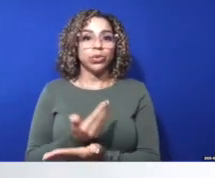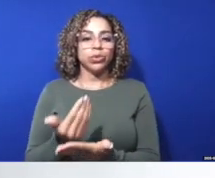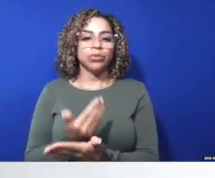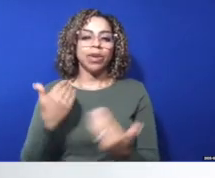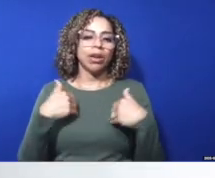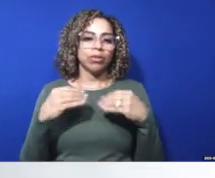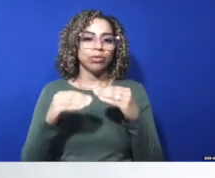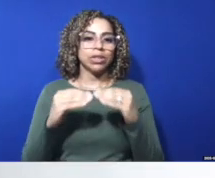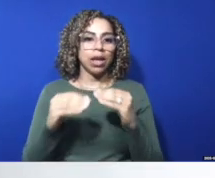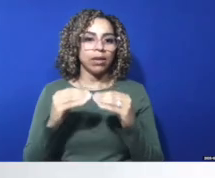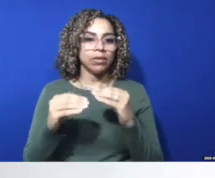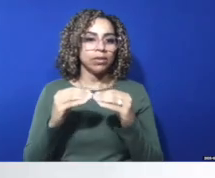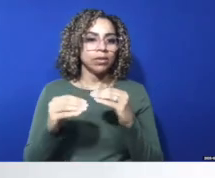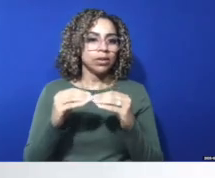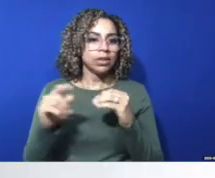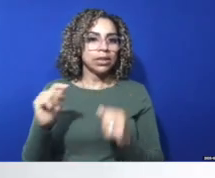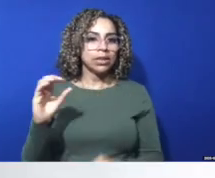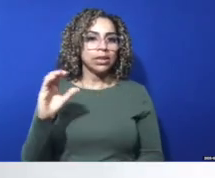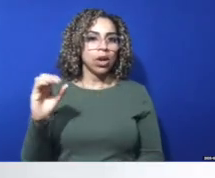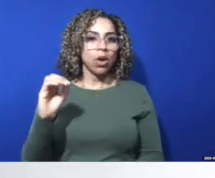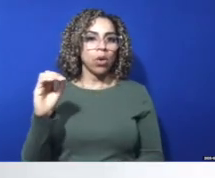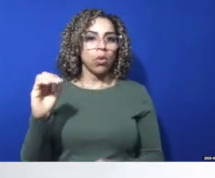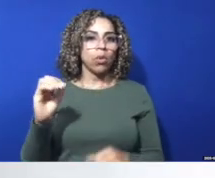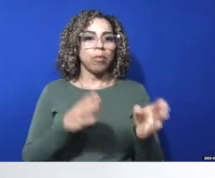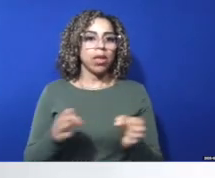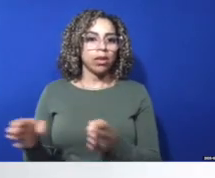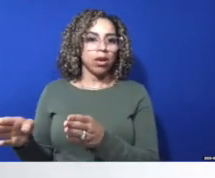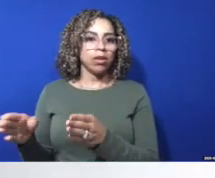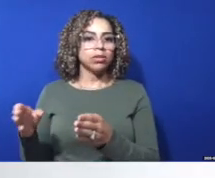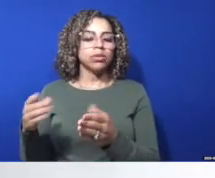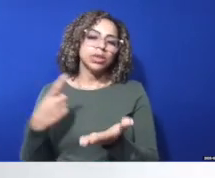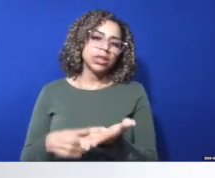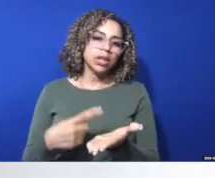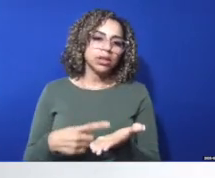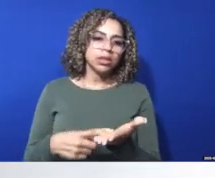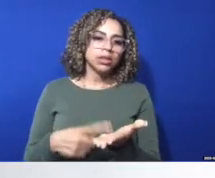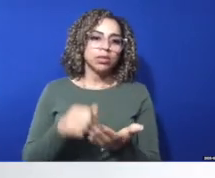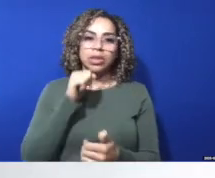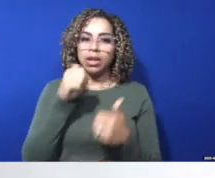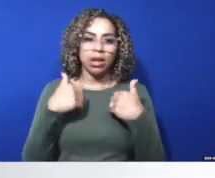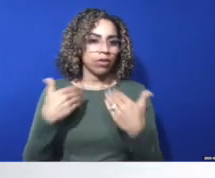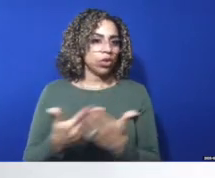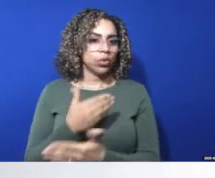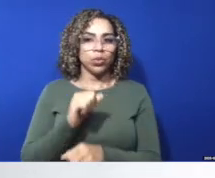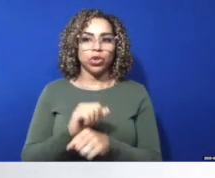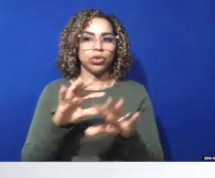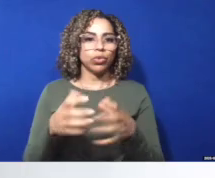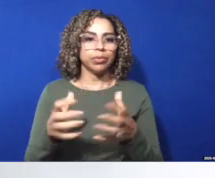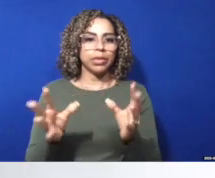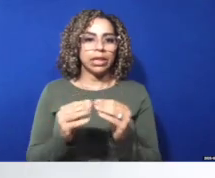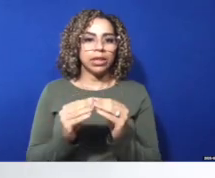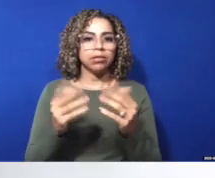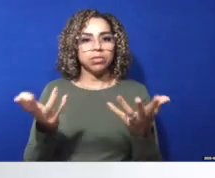revised TCO methodology analysis that we've discussed in those medium heavy duty work group meetings. So that has